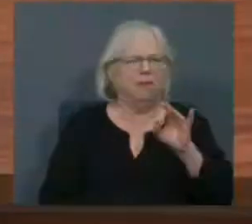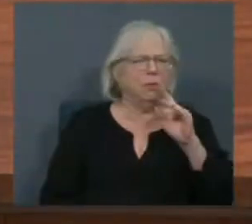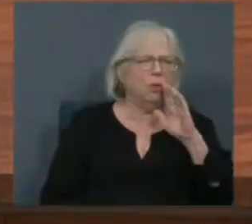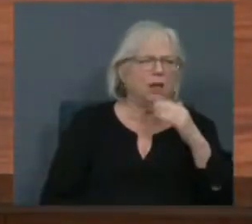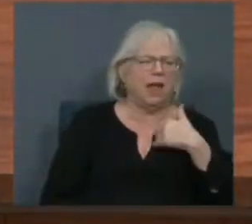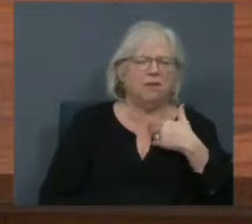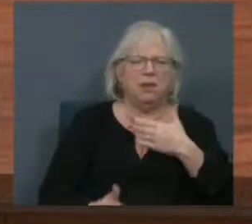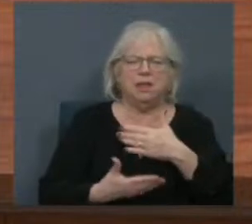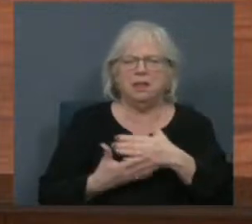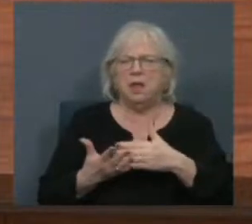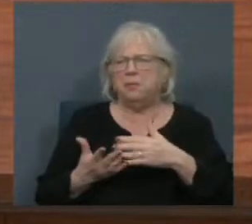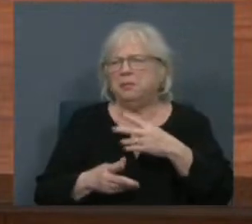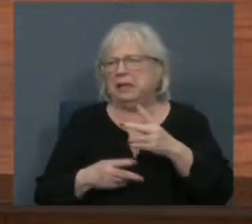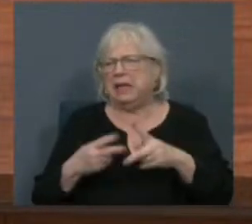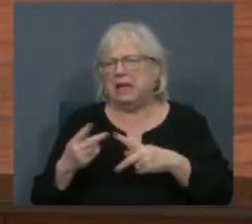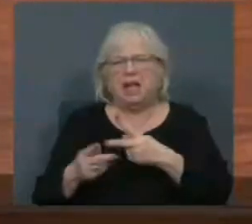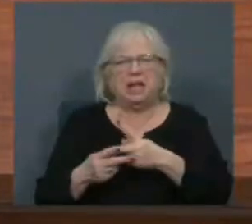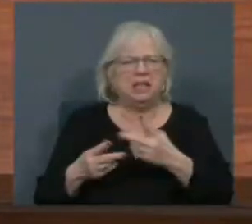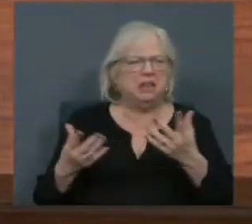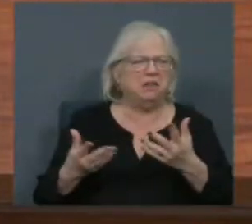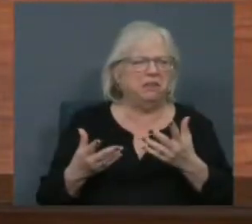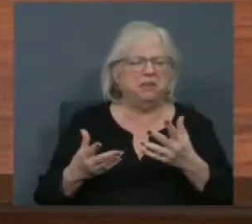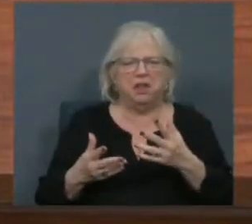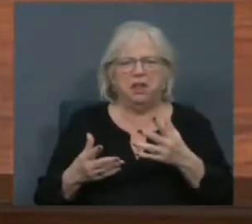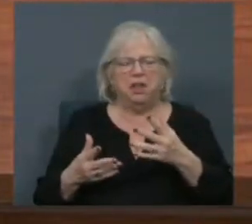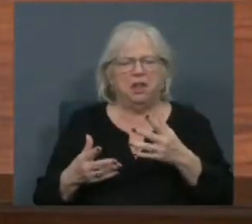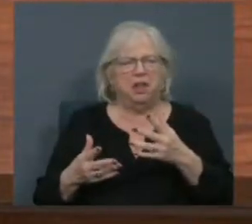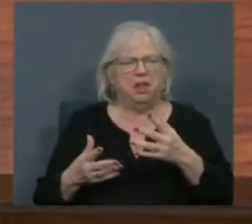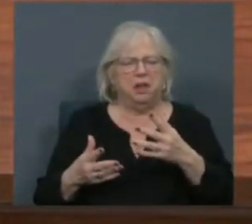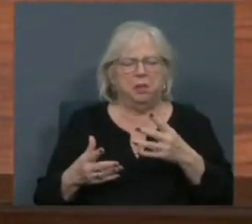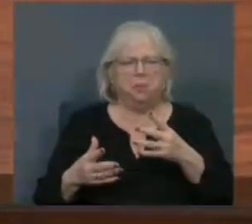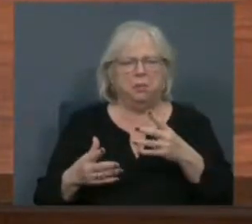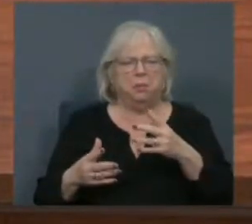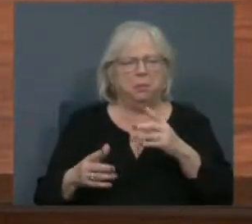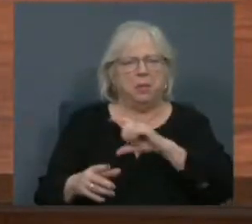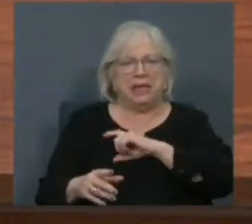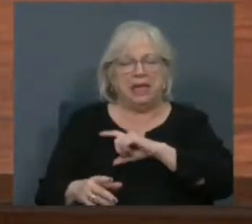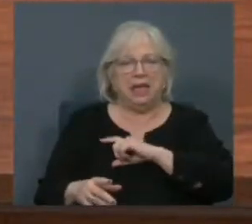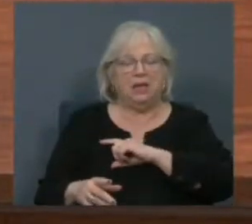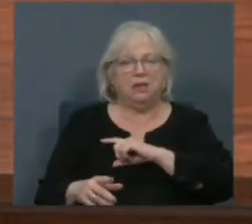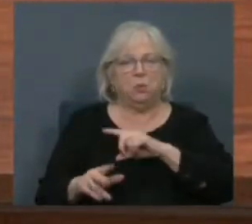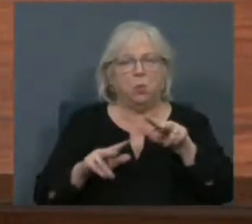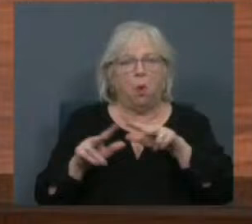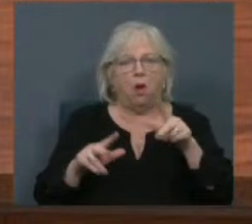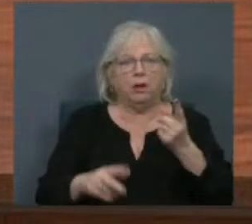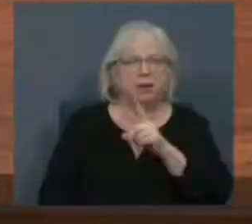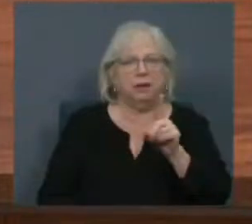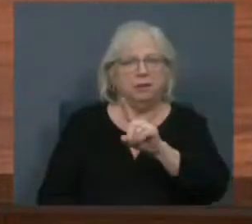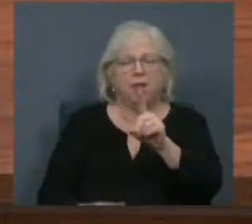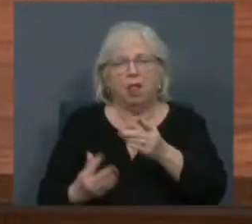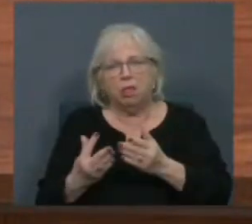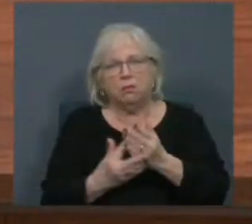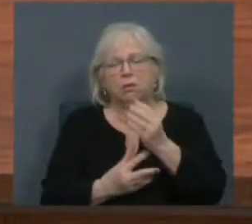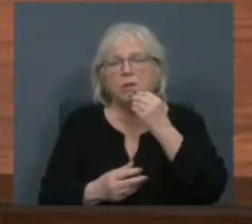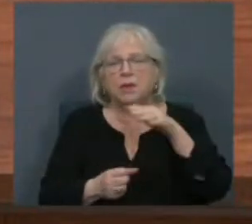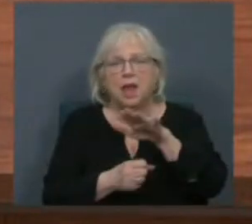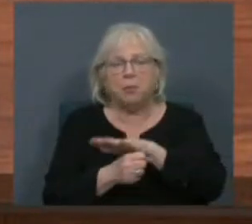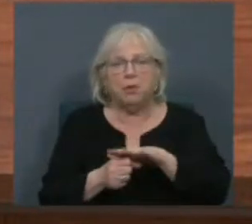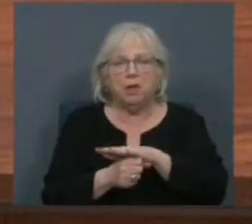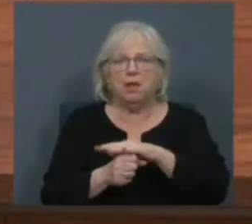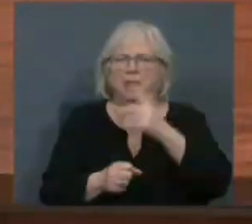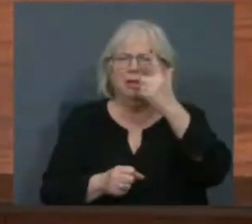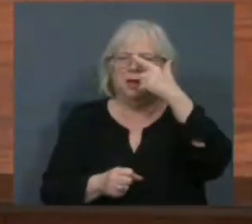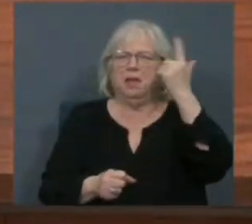of foot police officer traffic in these neighborhoods, or what? Because I see